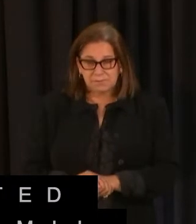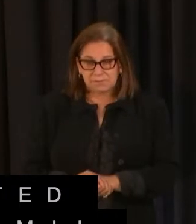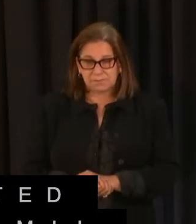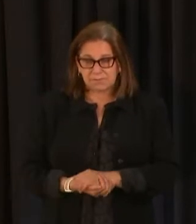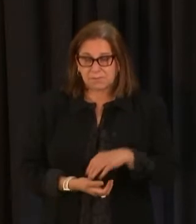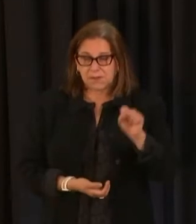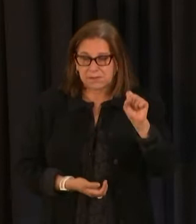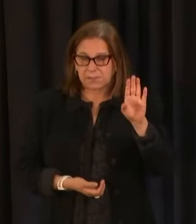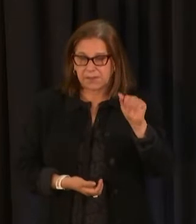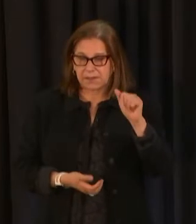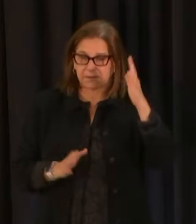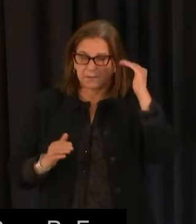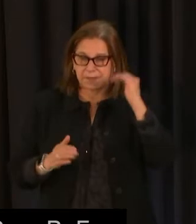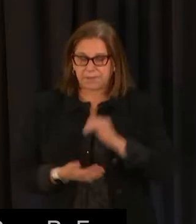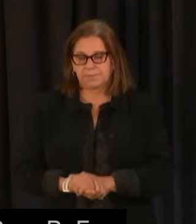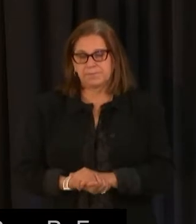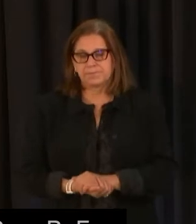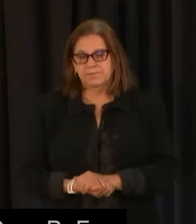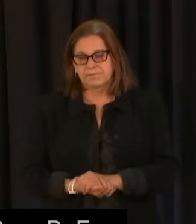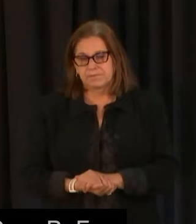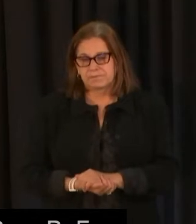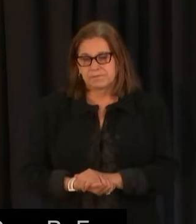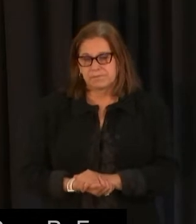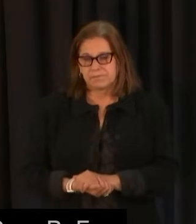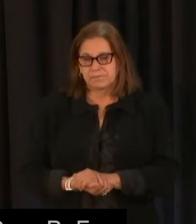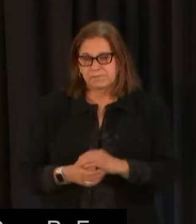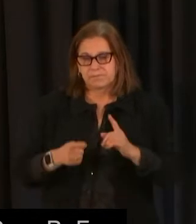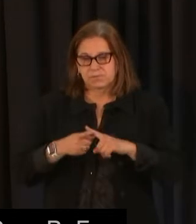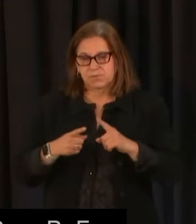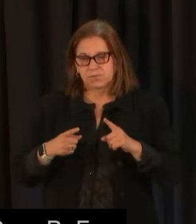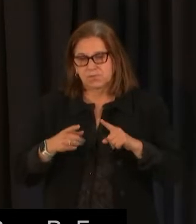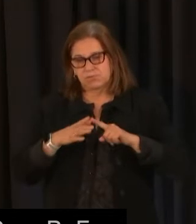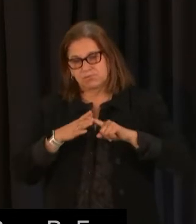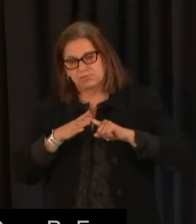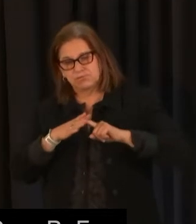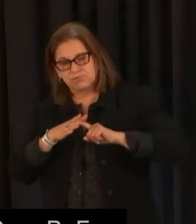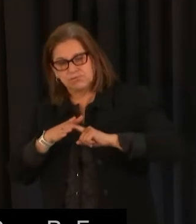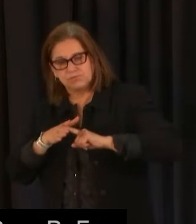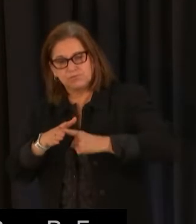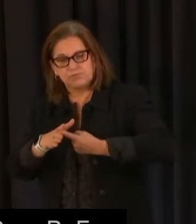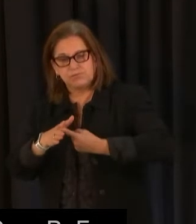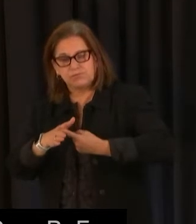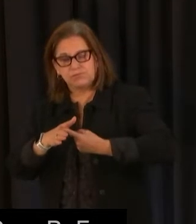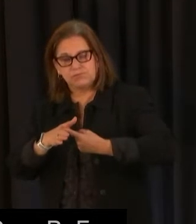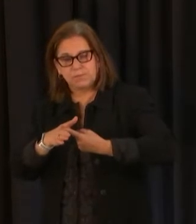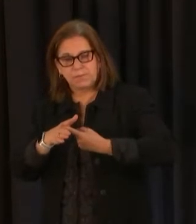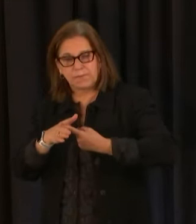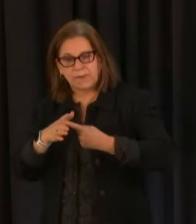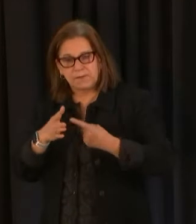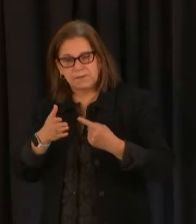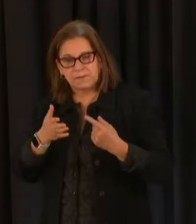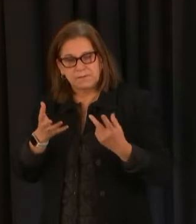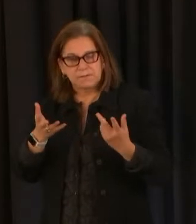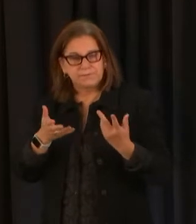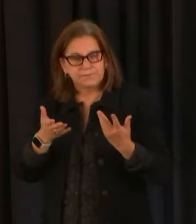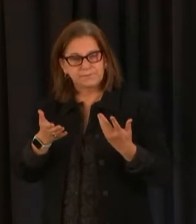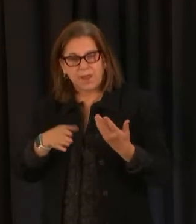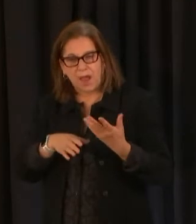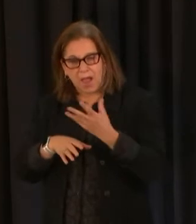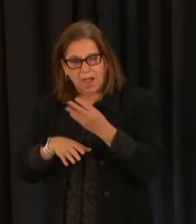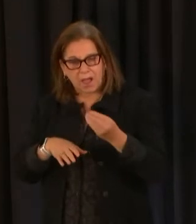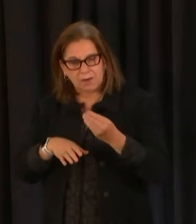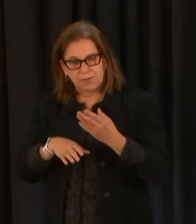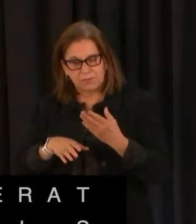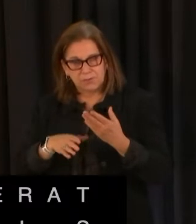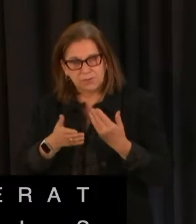expects to reopen the Shuttered Venue Operations Grant application portal soon, and we will keep you up to date